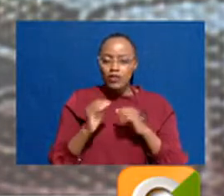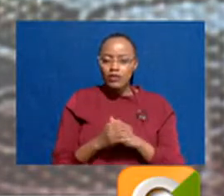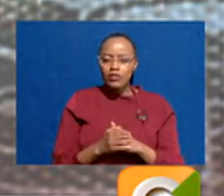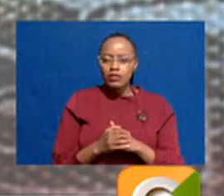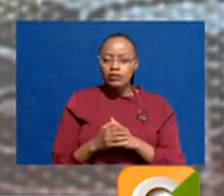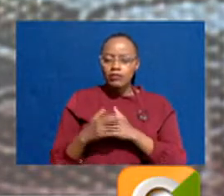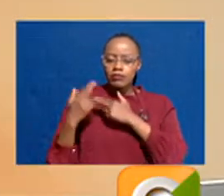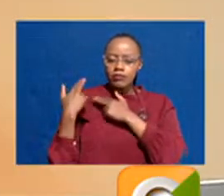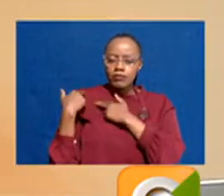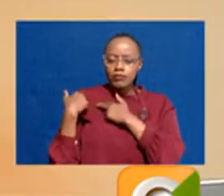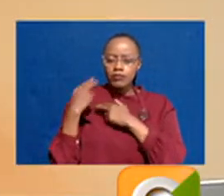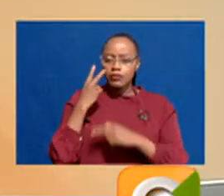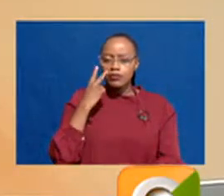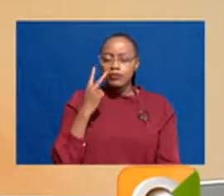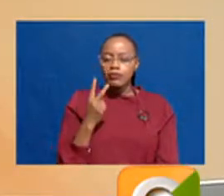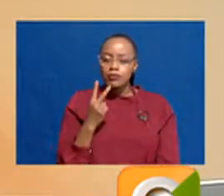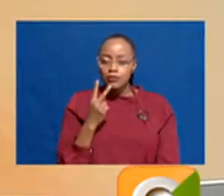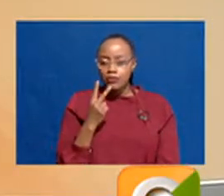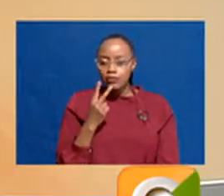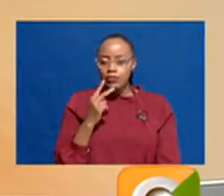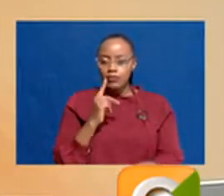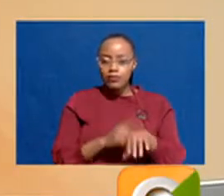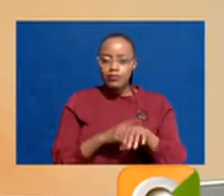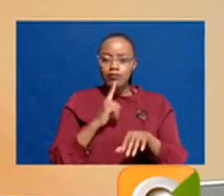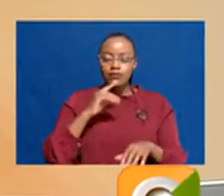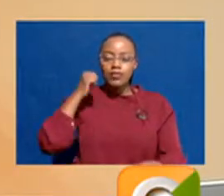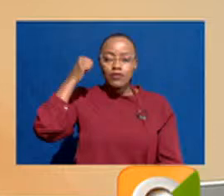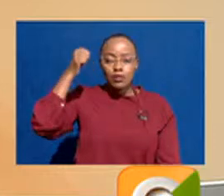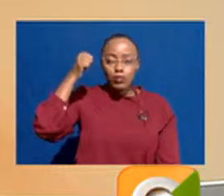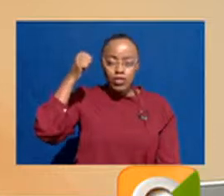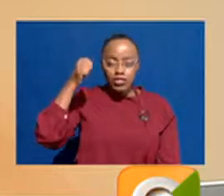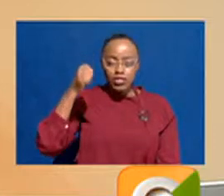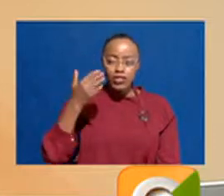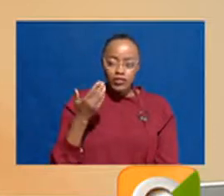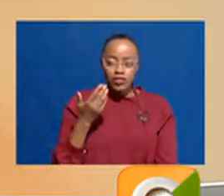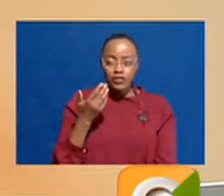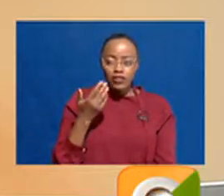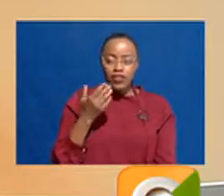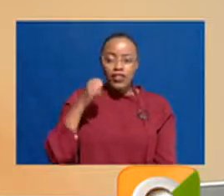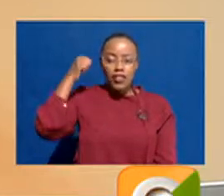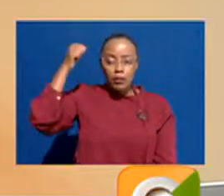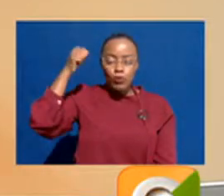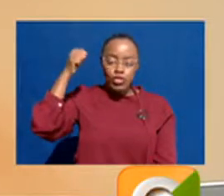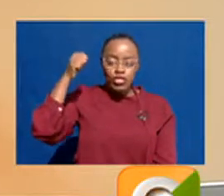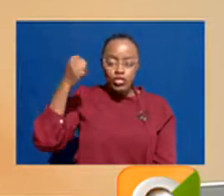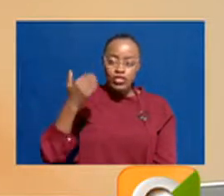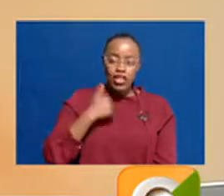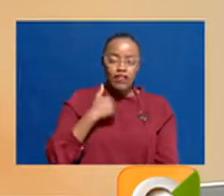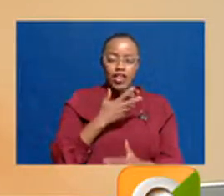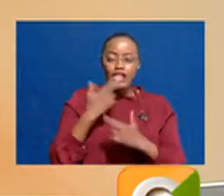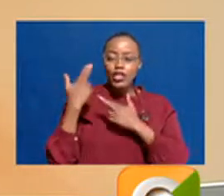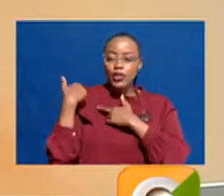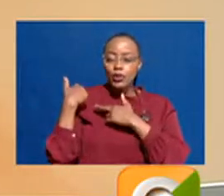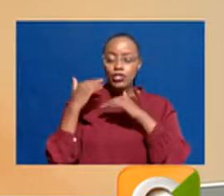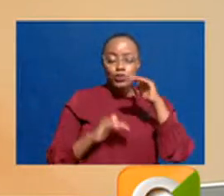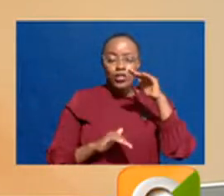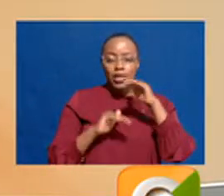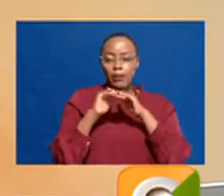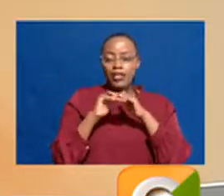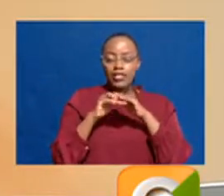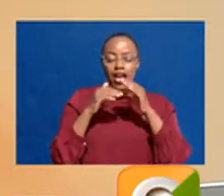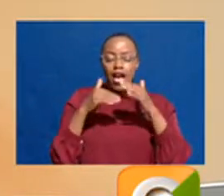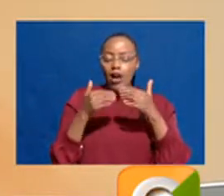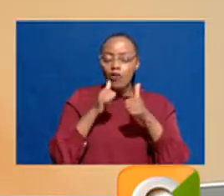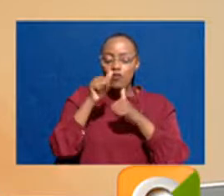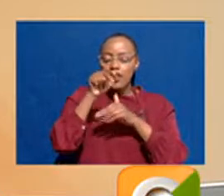role, especially if you see that, as you call it, political, may I add, political rewards, do you have any role in limiting how